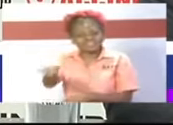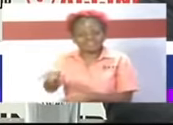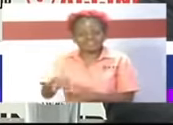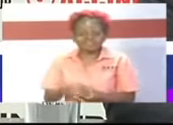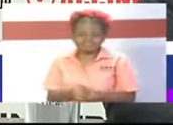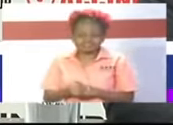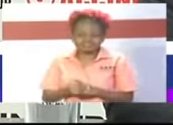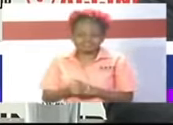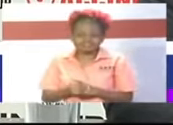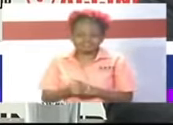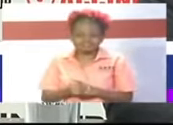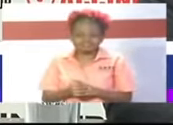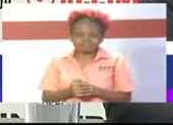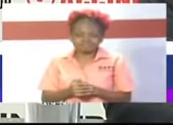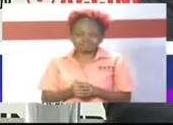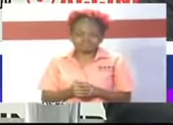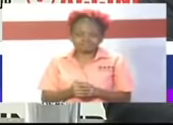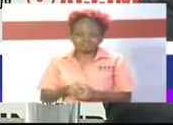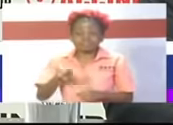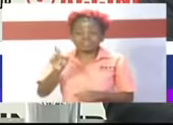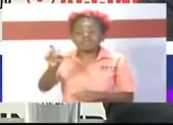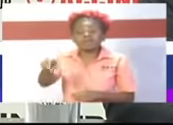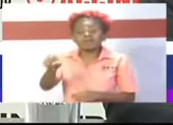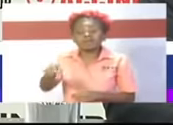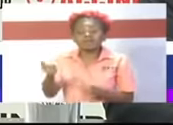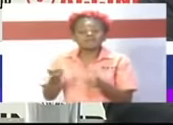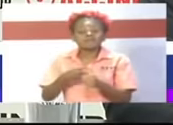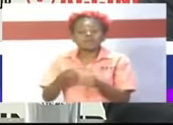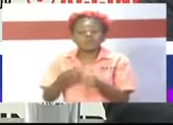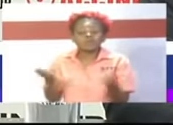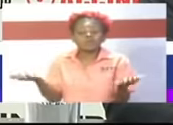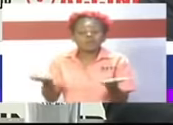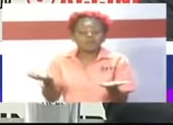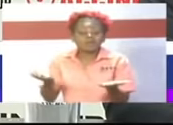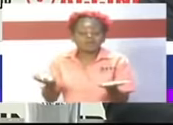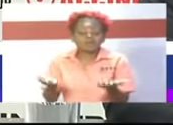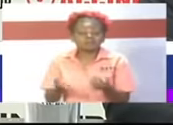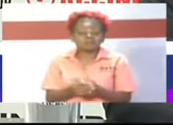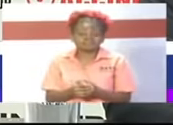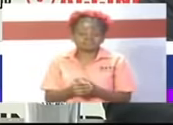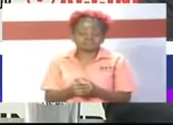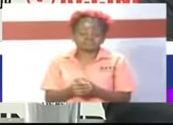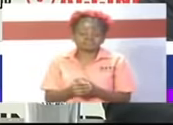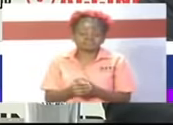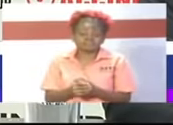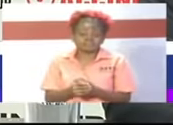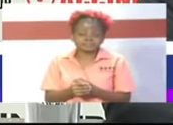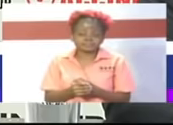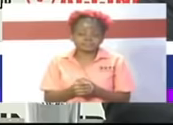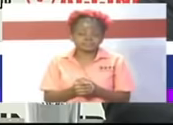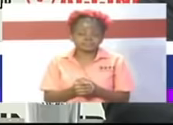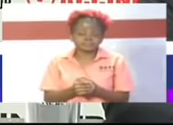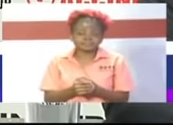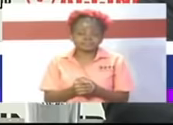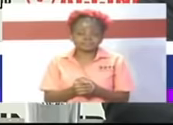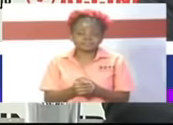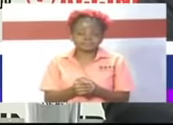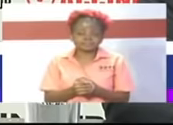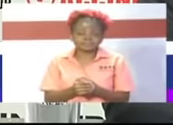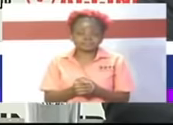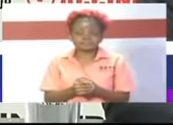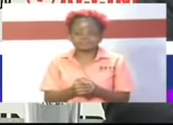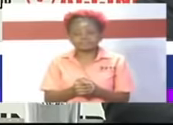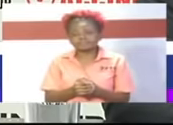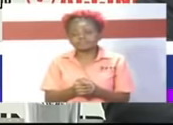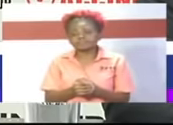place, what would need to happen is that this type of medication would need to receive the emergency use licensing or